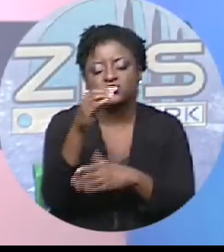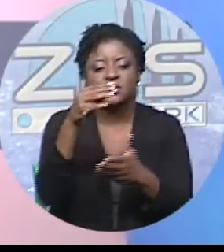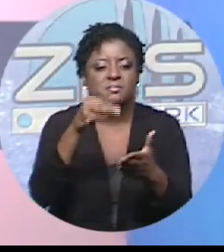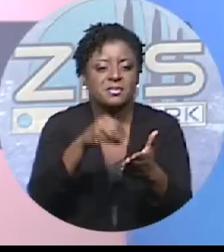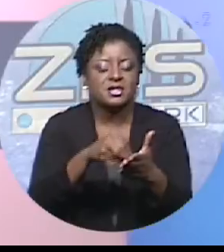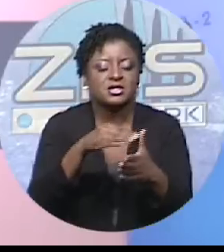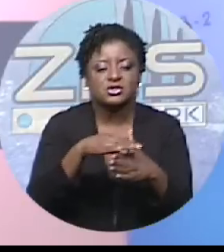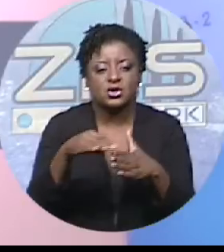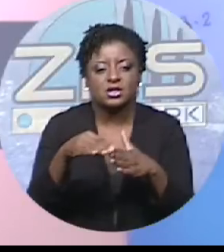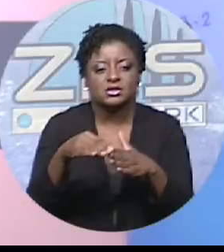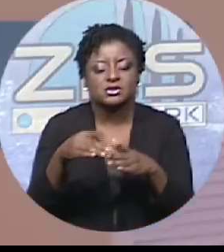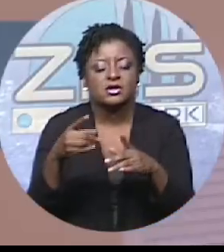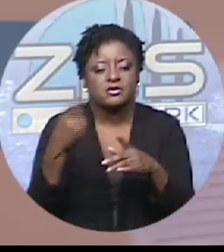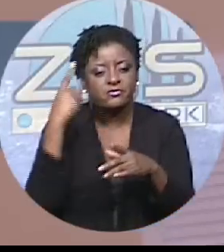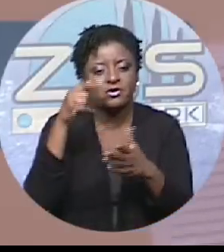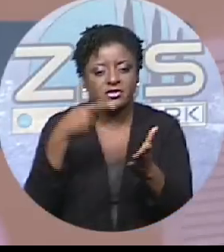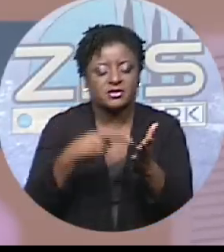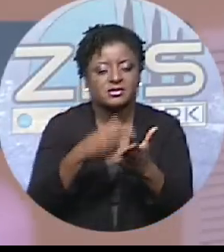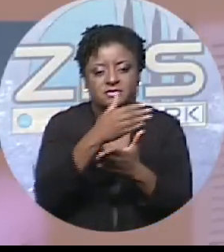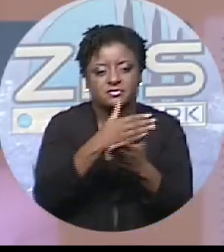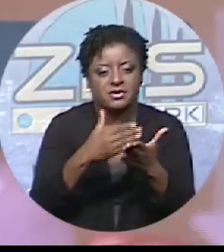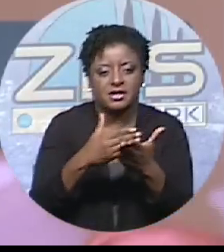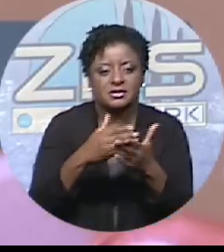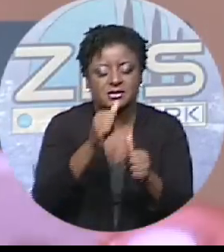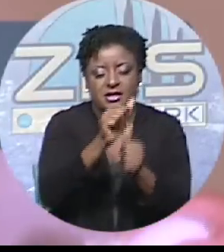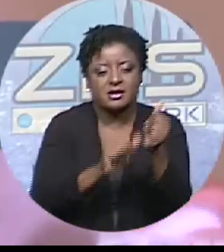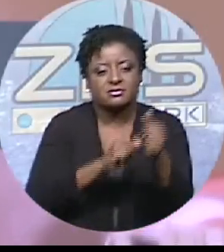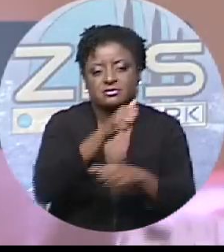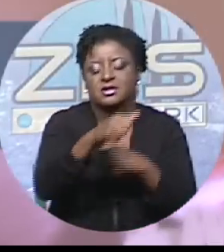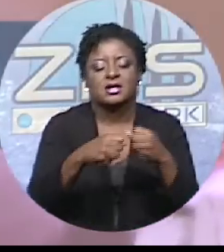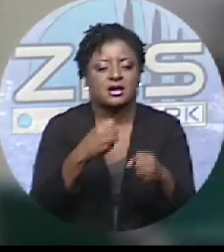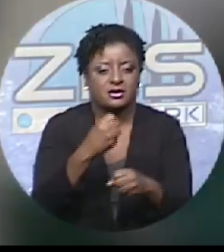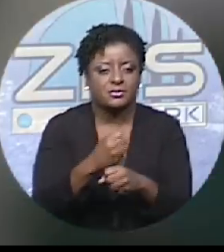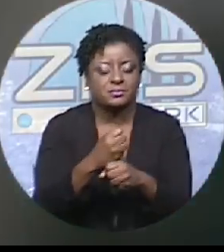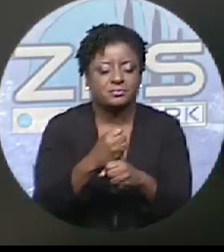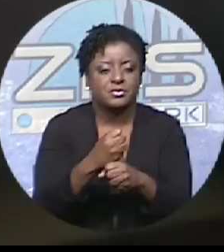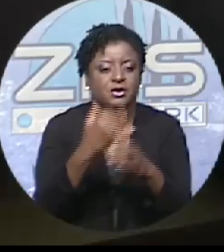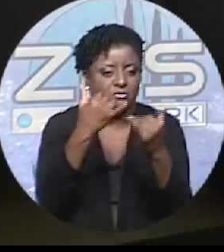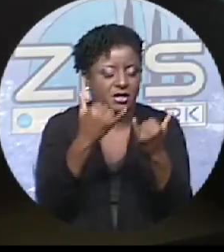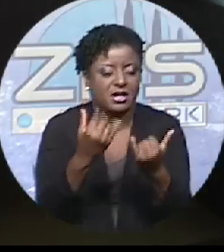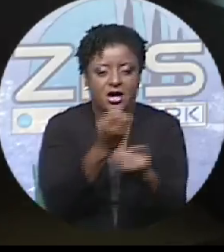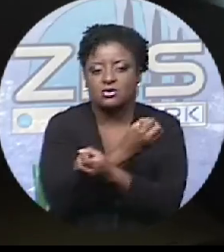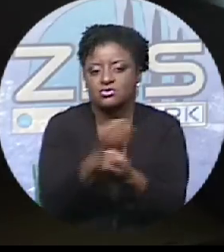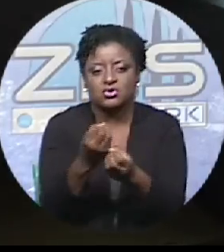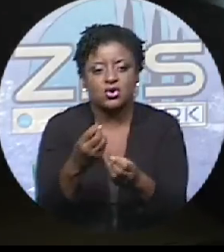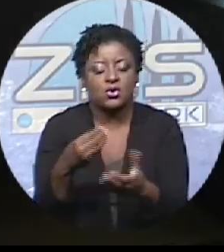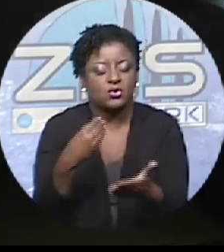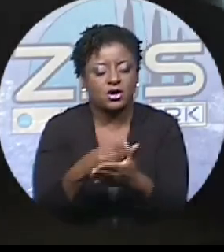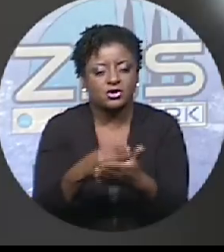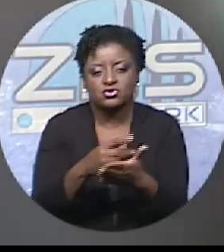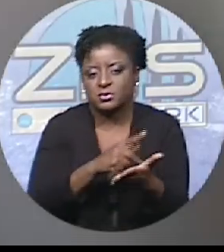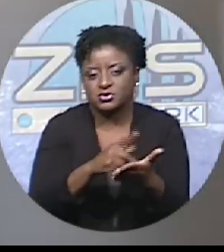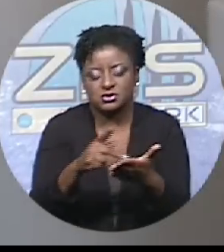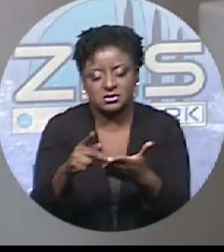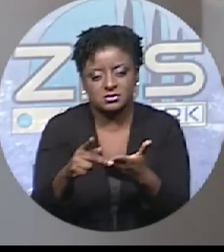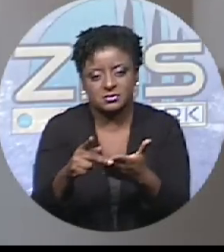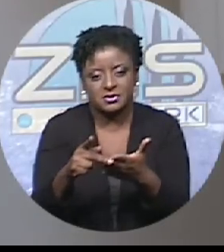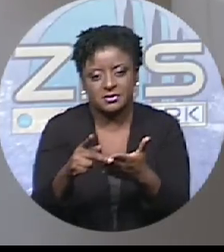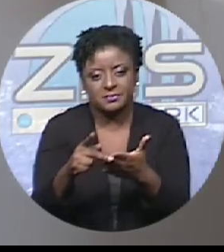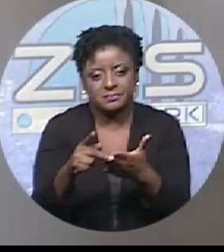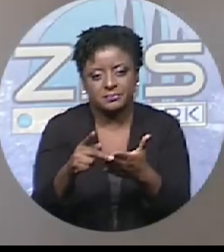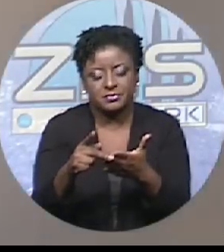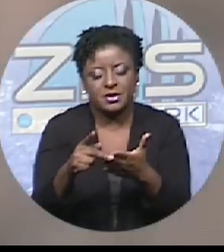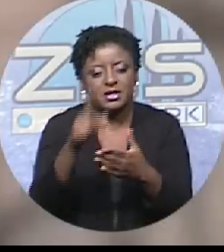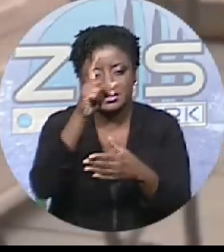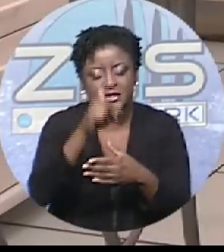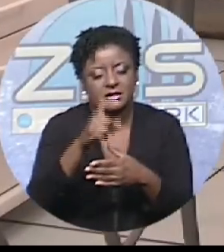to facilitate this phase annually, which means right now no contributions are required for Bahamians to access